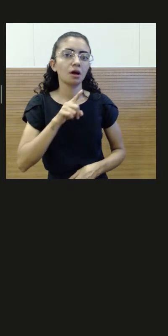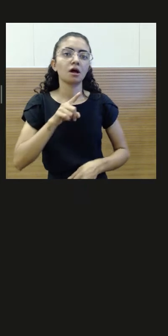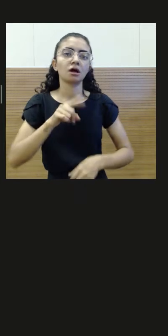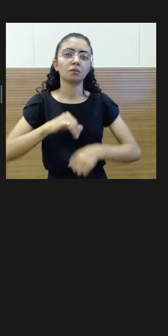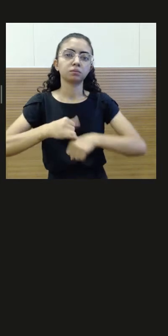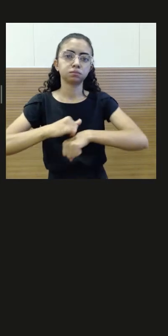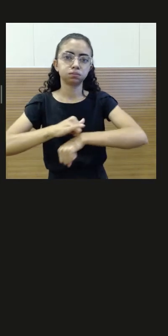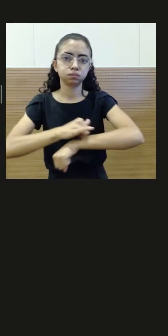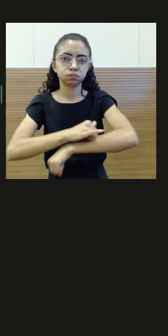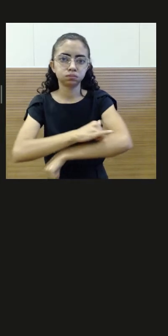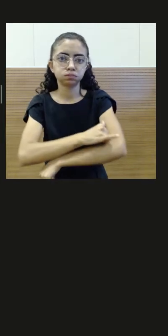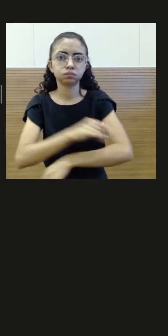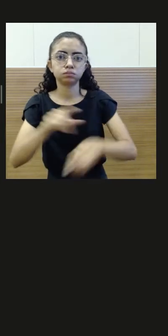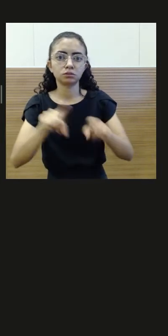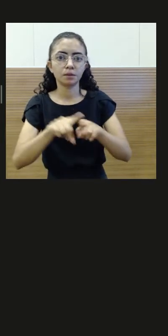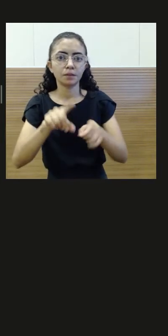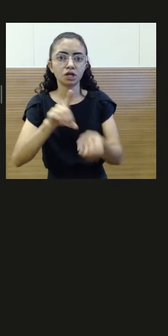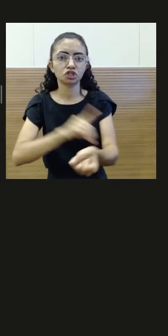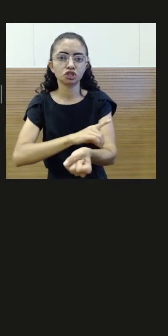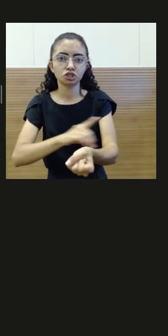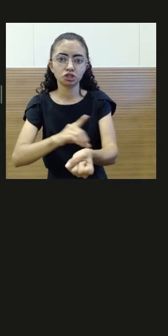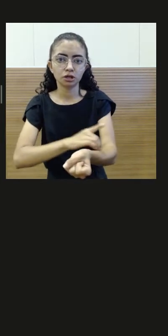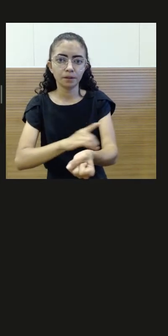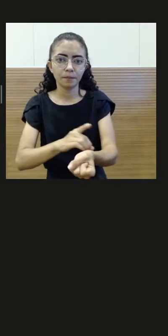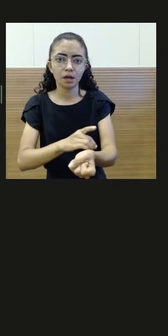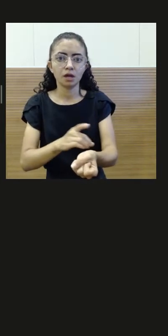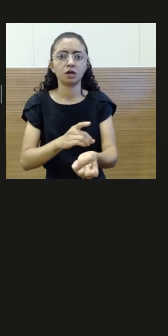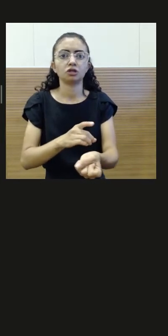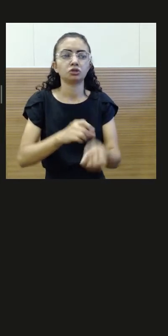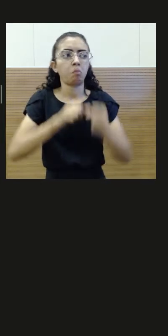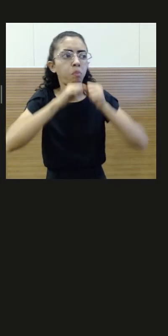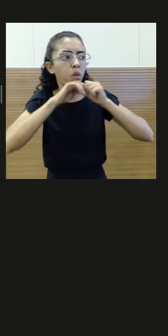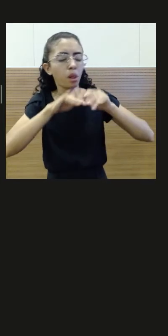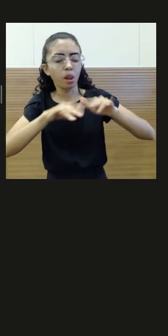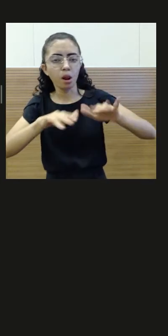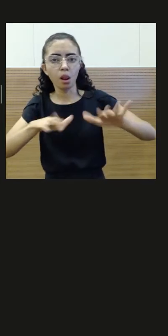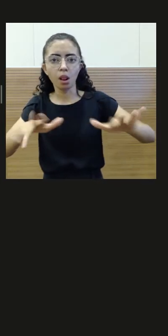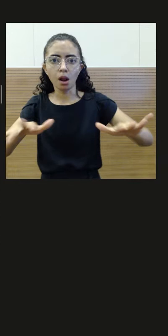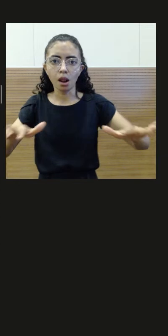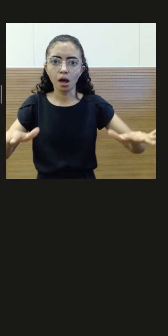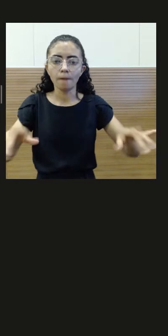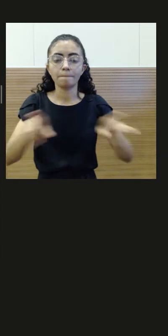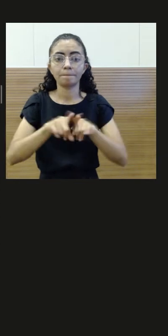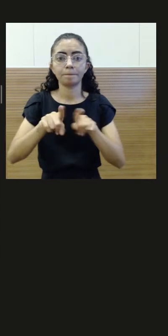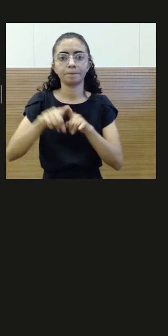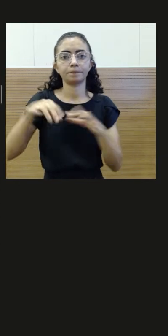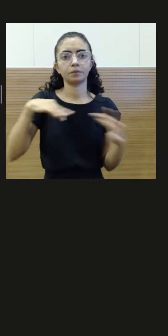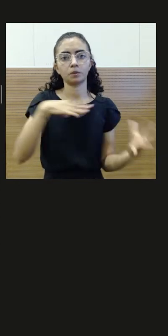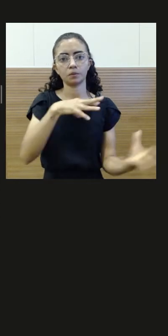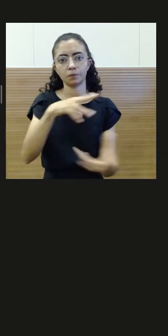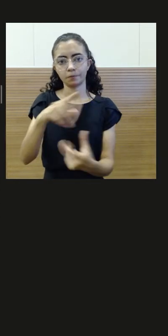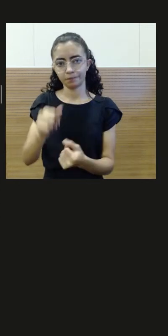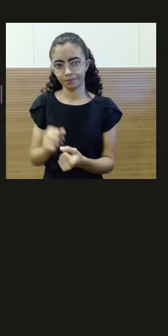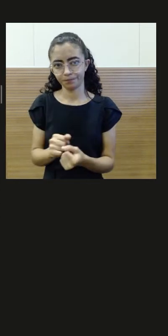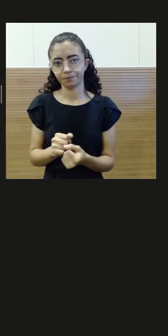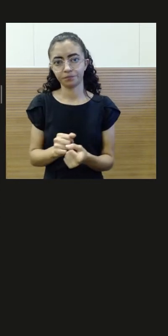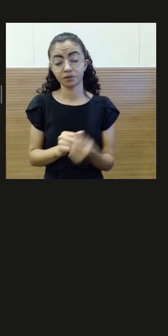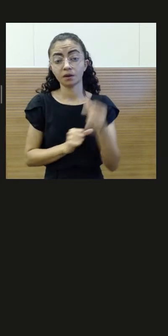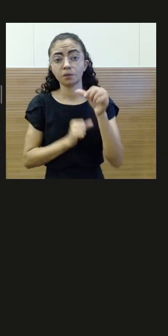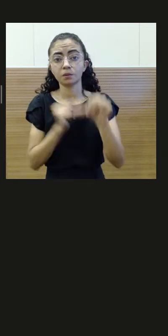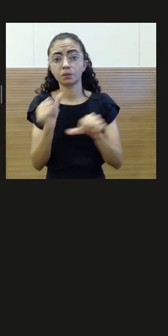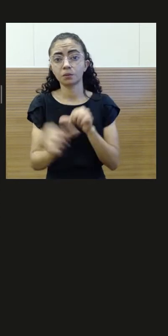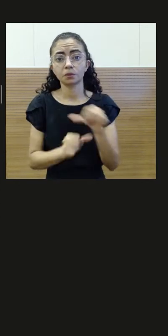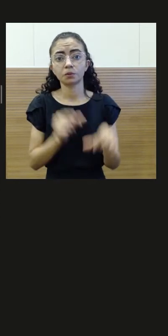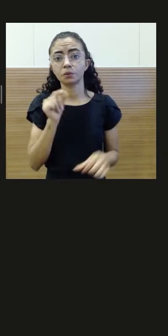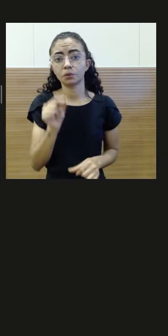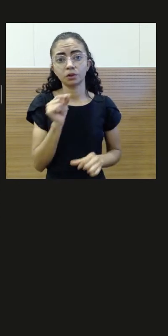and worldwide pandemics. It has changed only incrementally from previous issues. It has more on meals